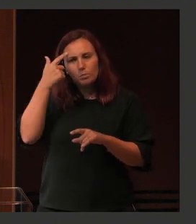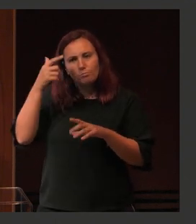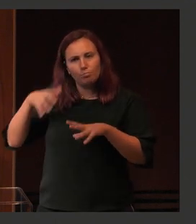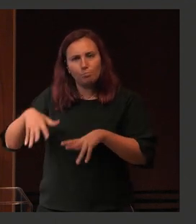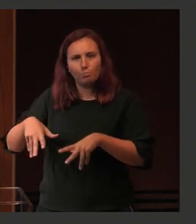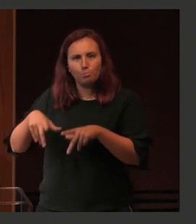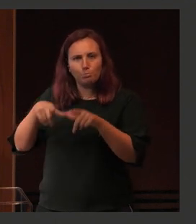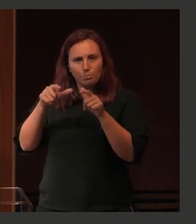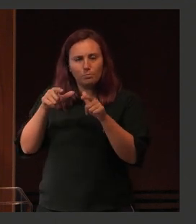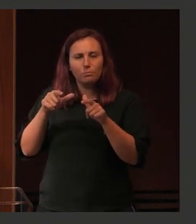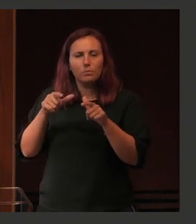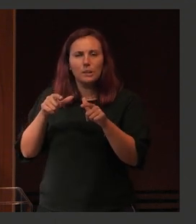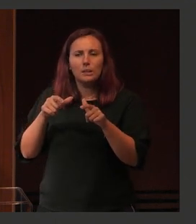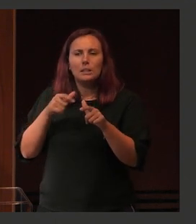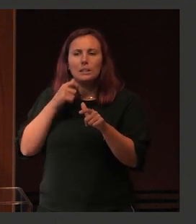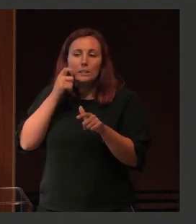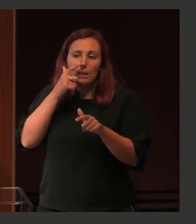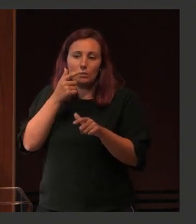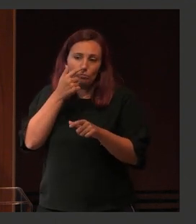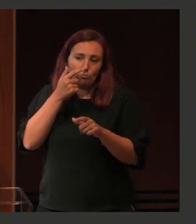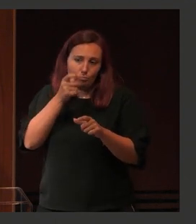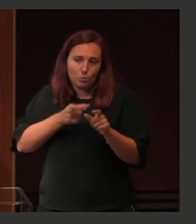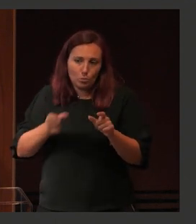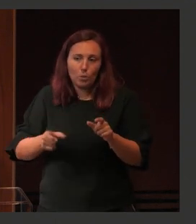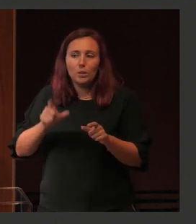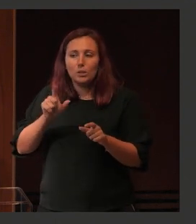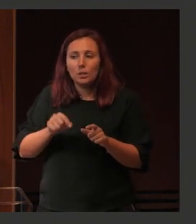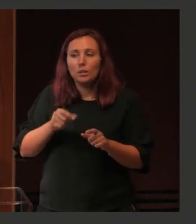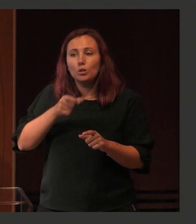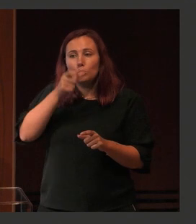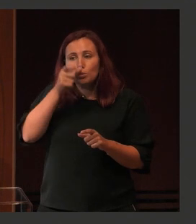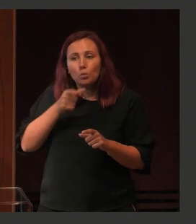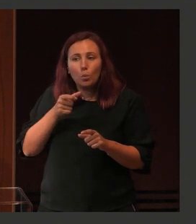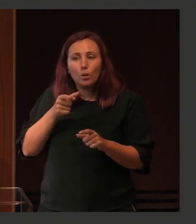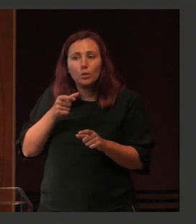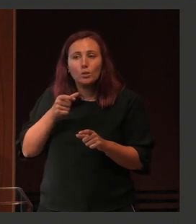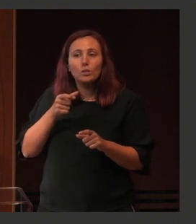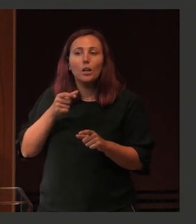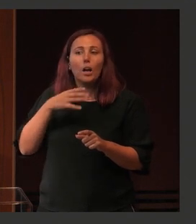of the citizens and the future citizens, I mean the students and the pupils.